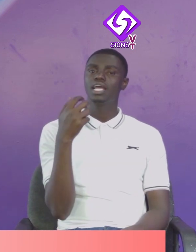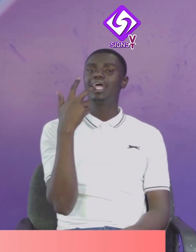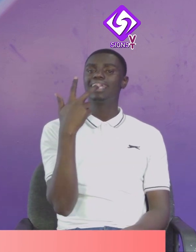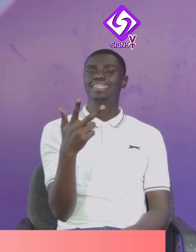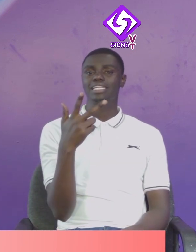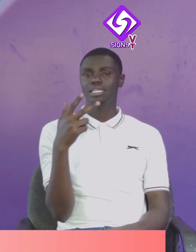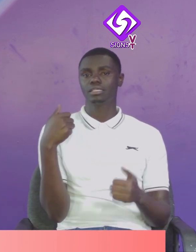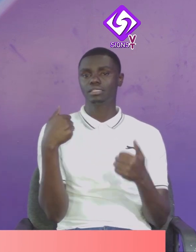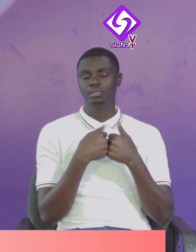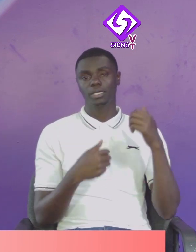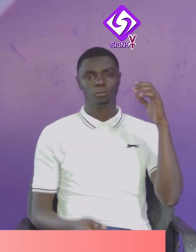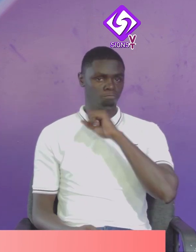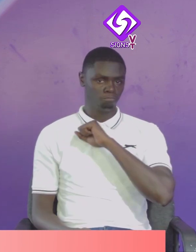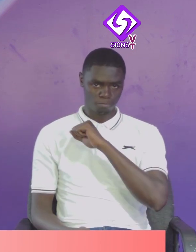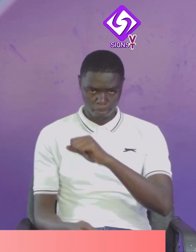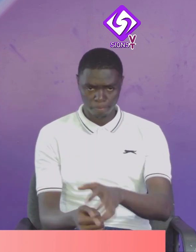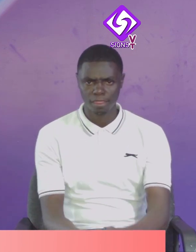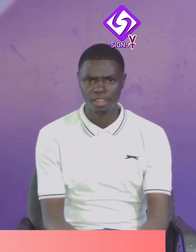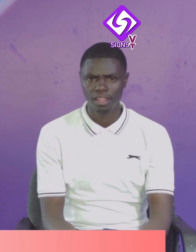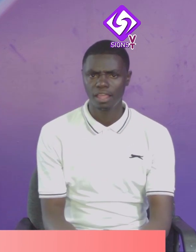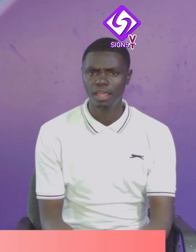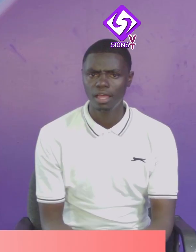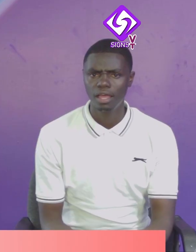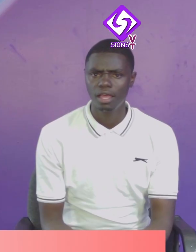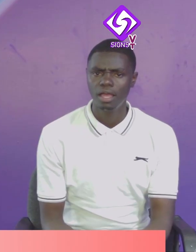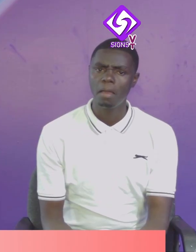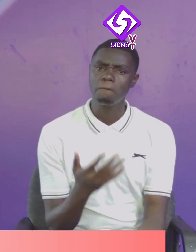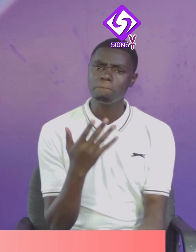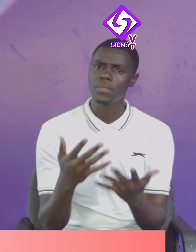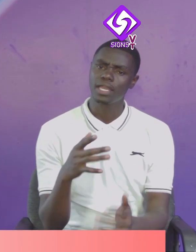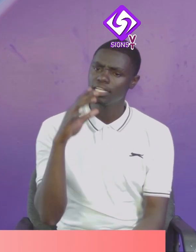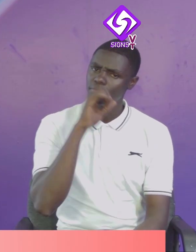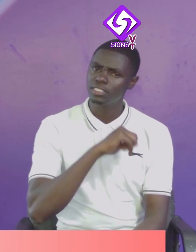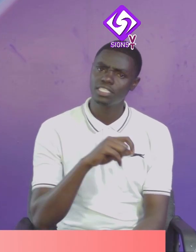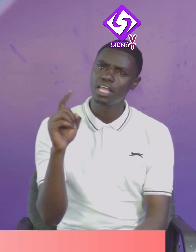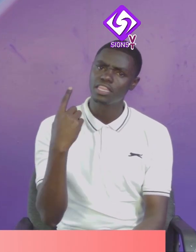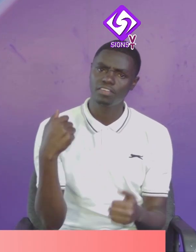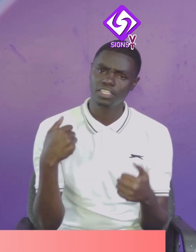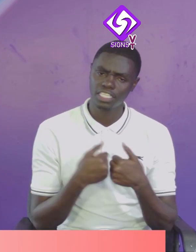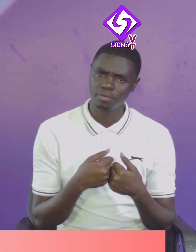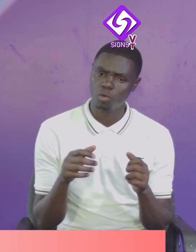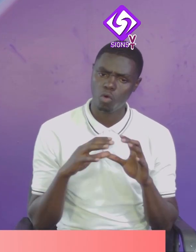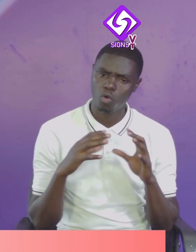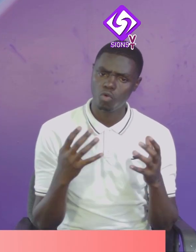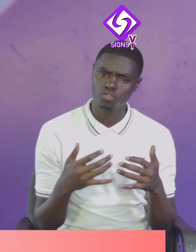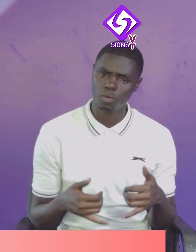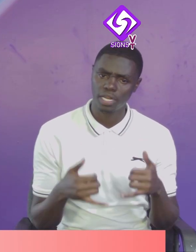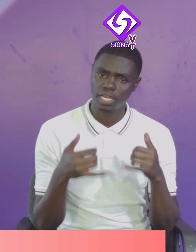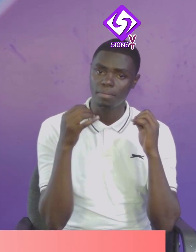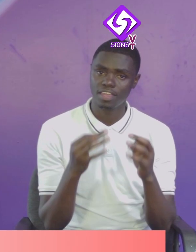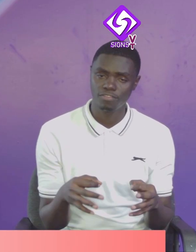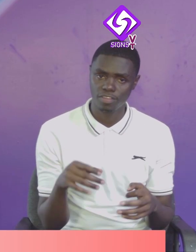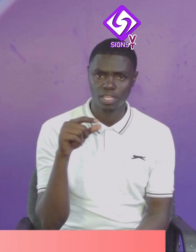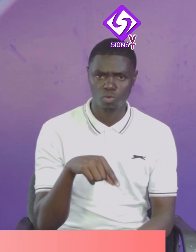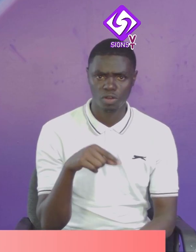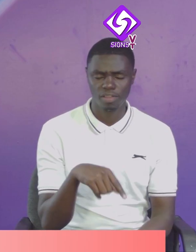of Ireland defender. Yeah. Now, perhaps he might miss the first game of the World Cup, should they qualify. He